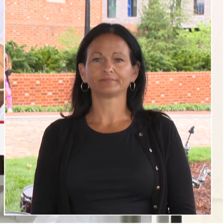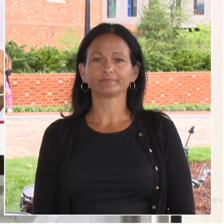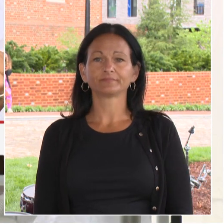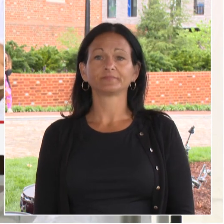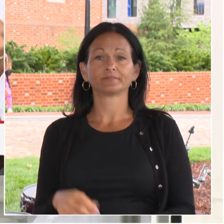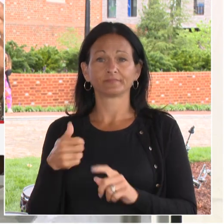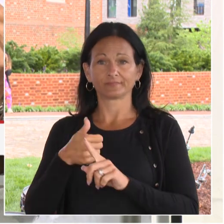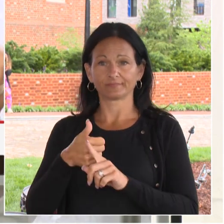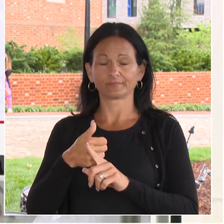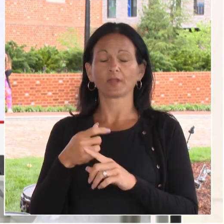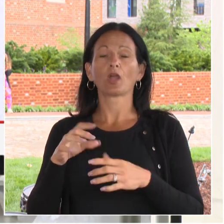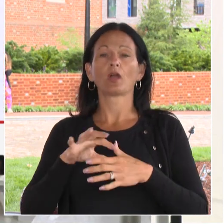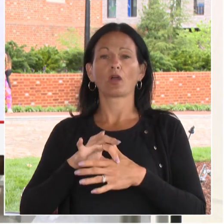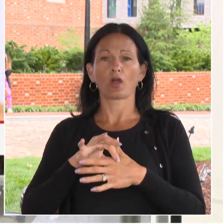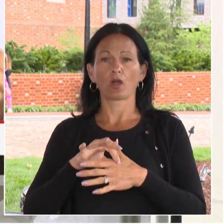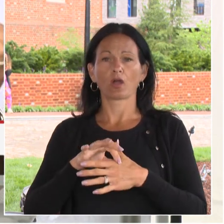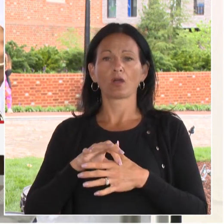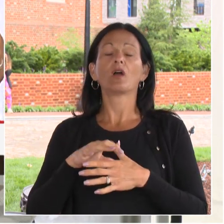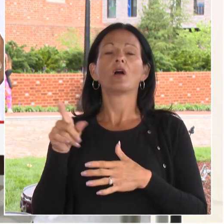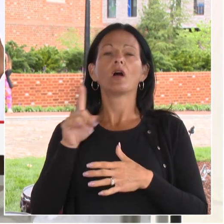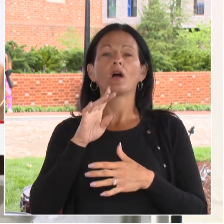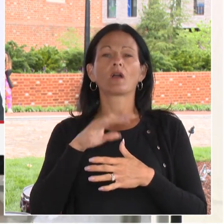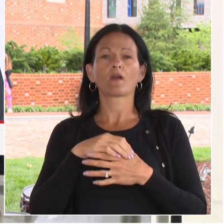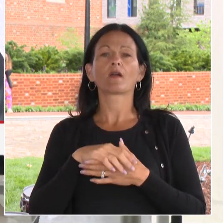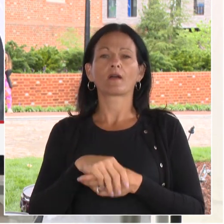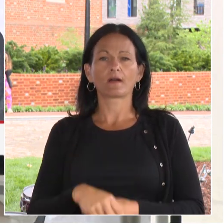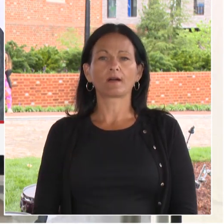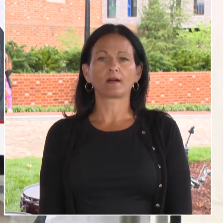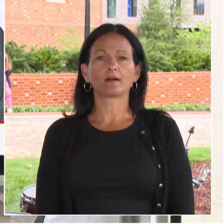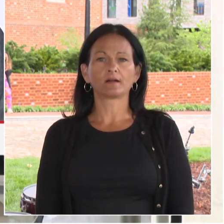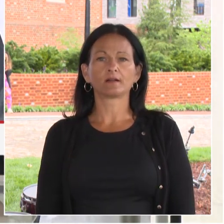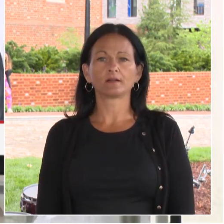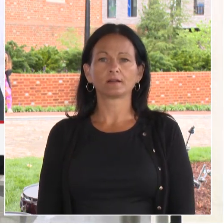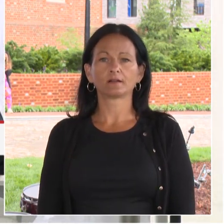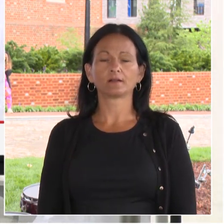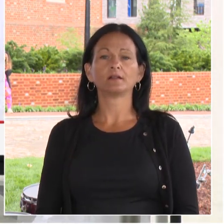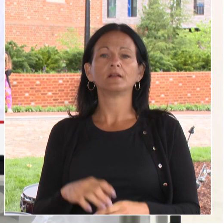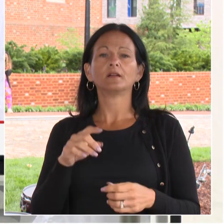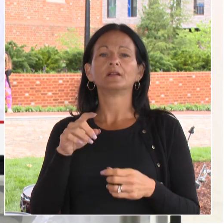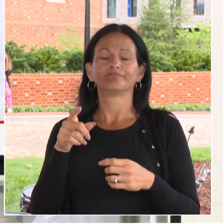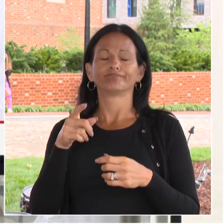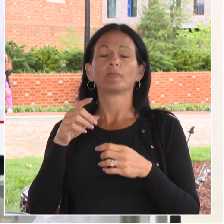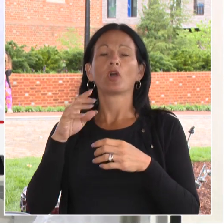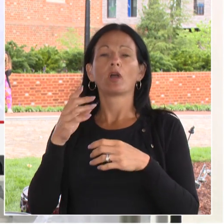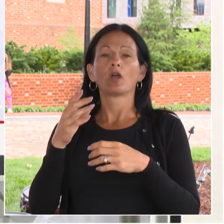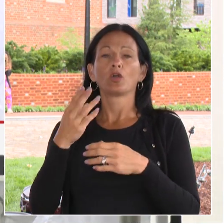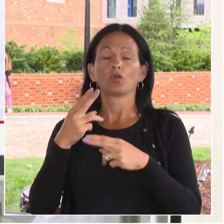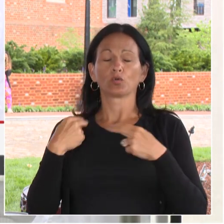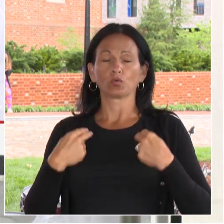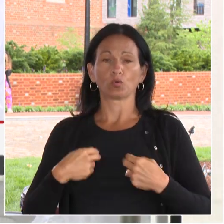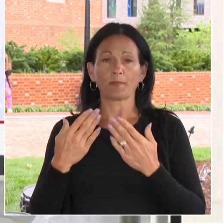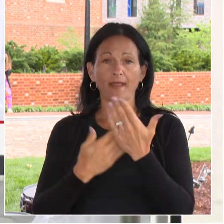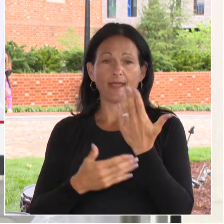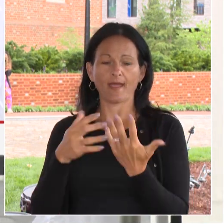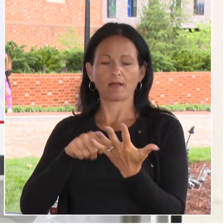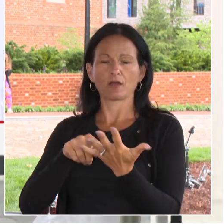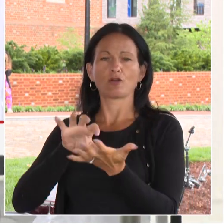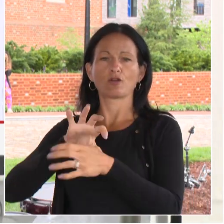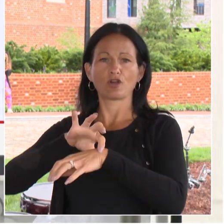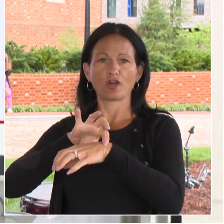symbol of touch, making that palpable connection when one person reaches out to support